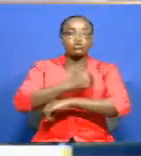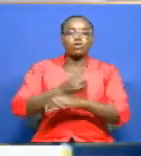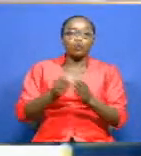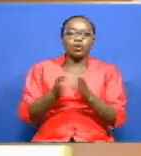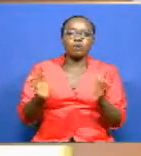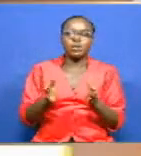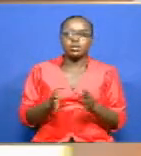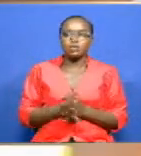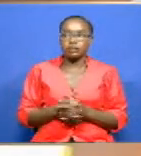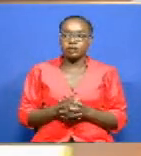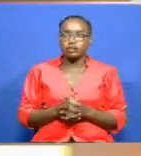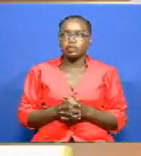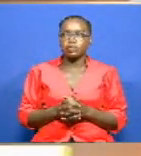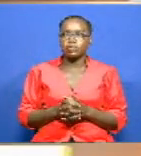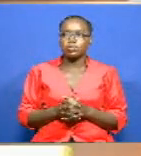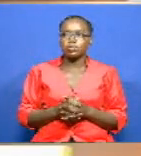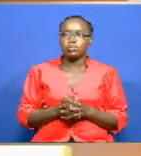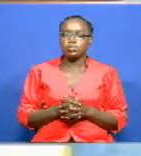physical classes.